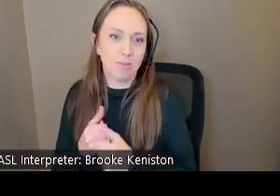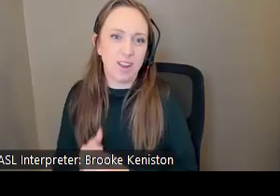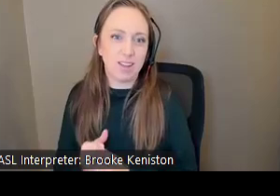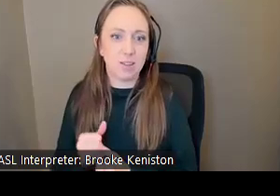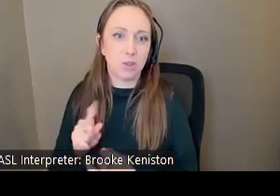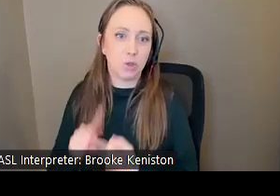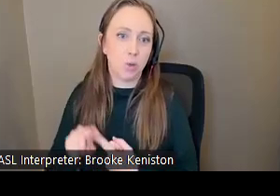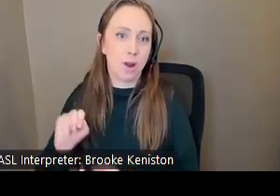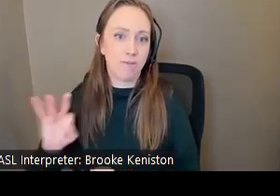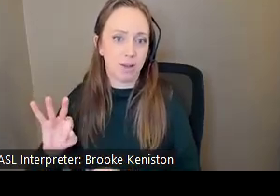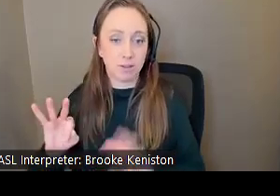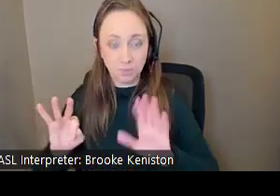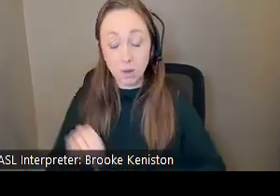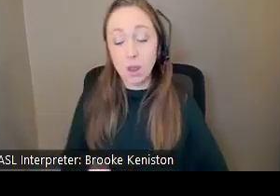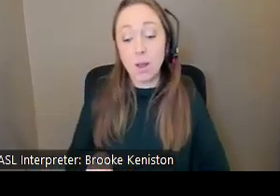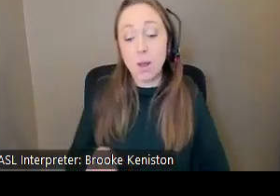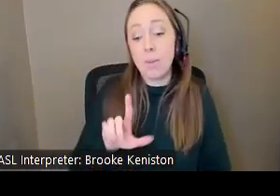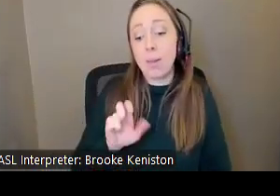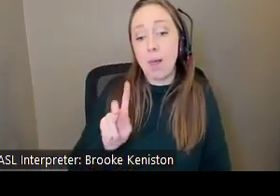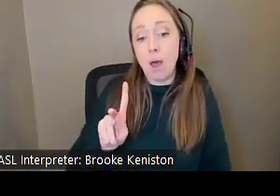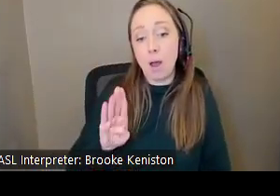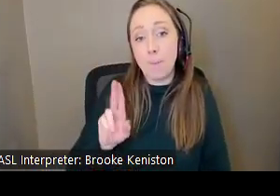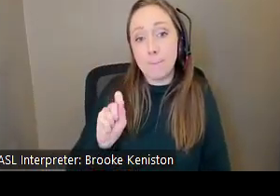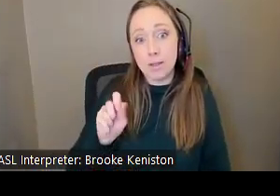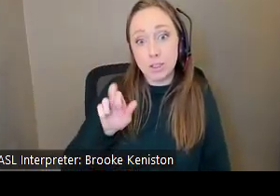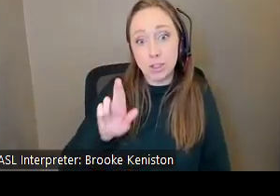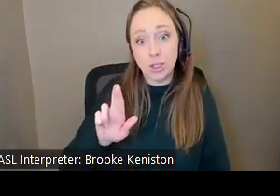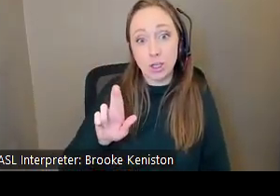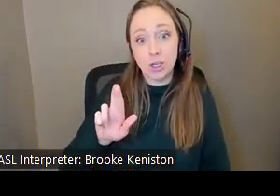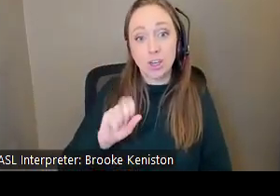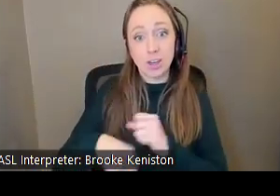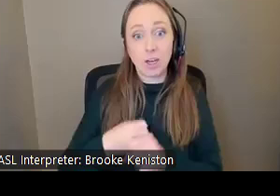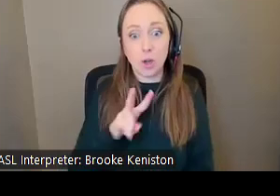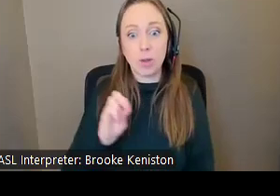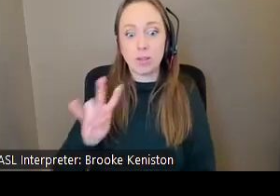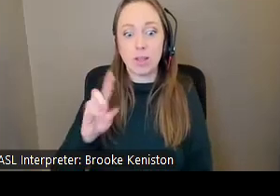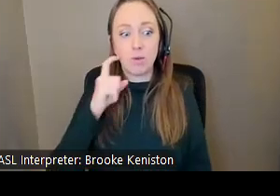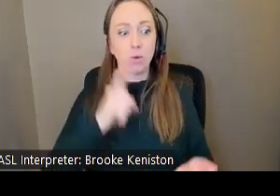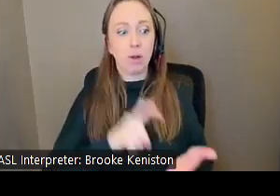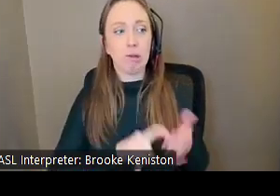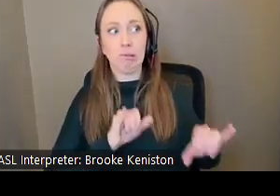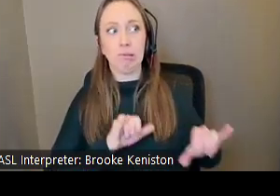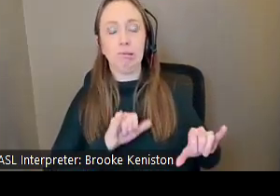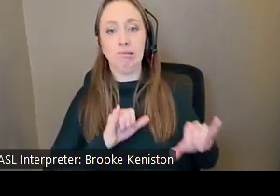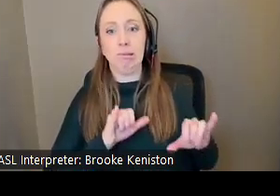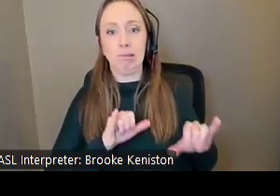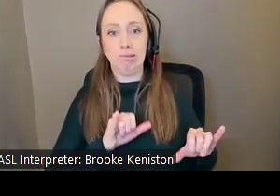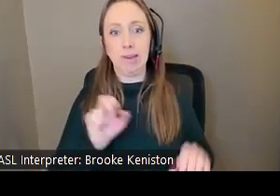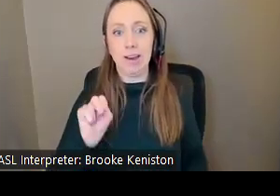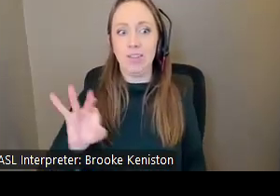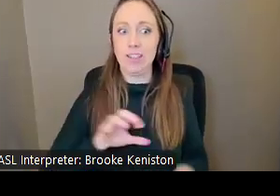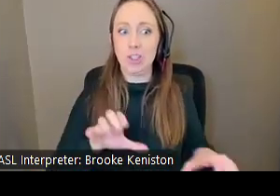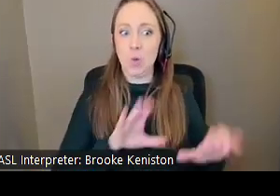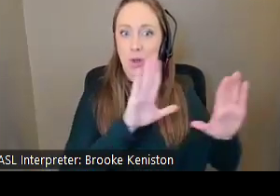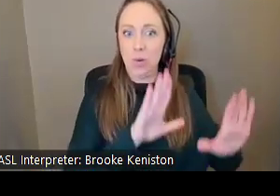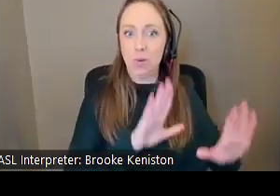on in 2007. And they went all out and did this thing called Total Access, where customers can go